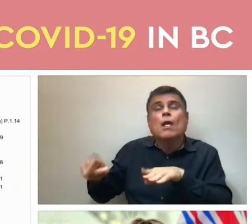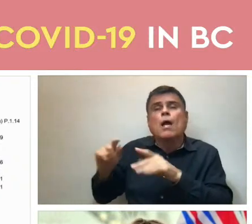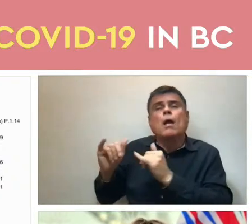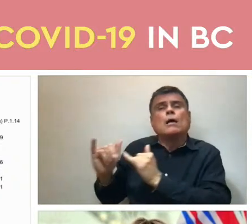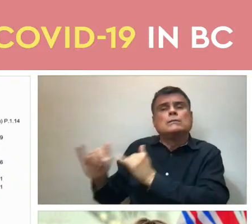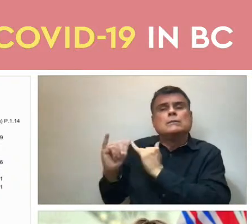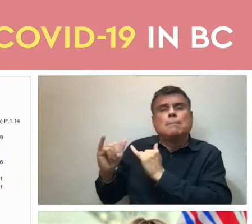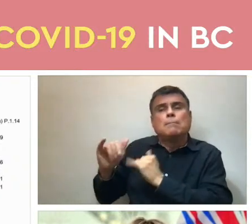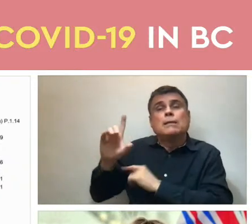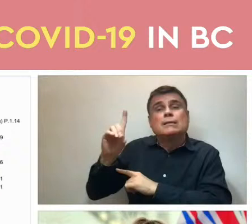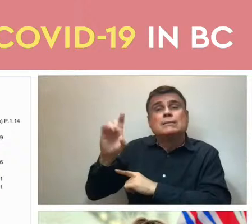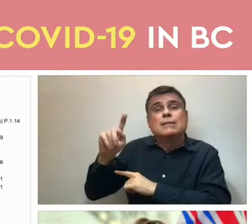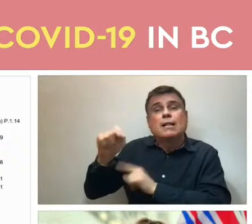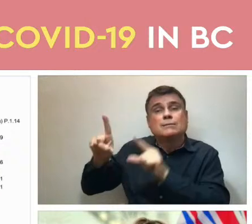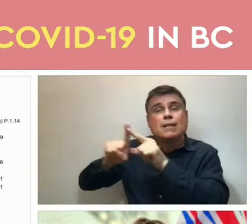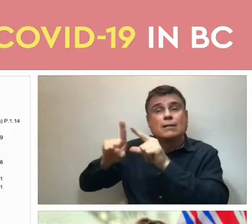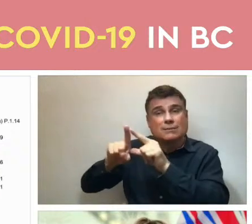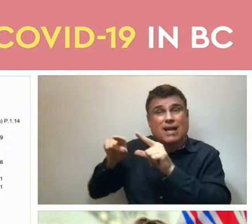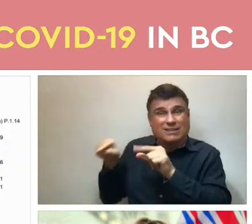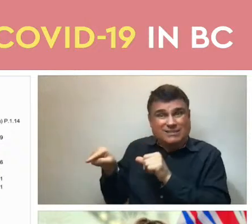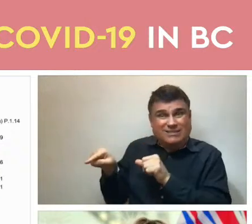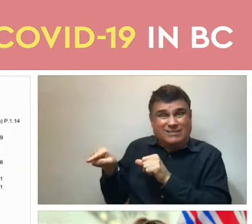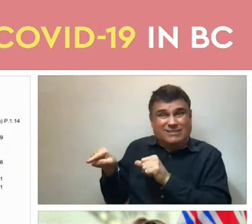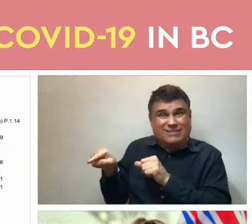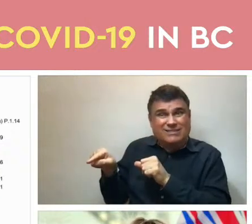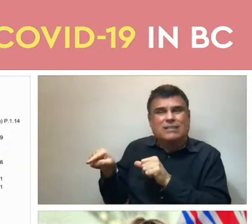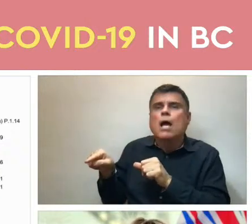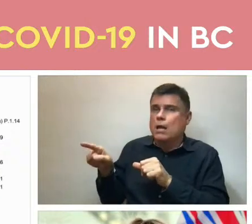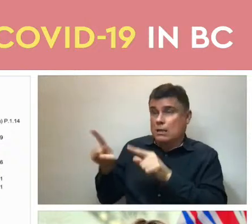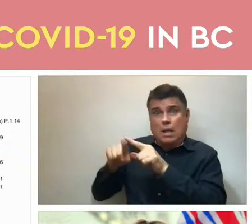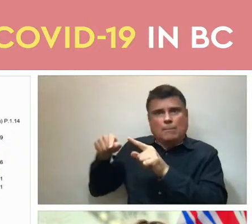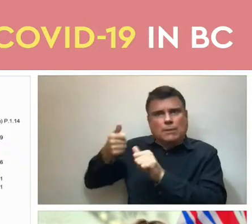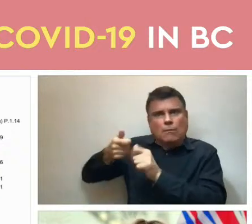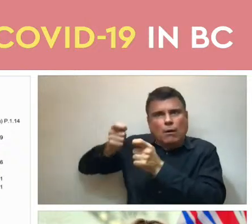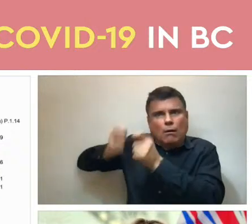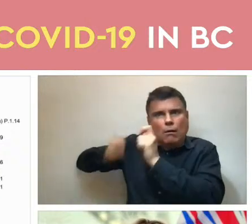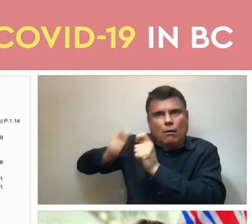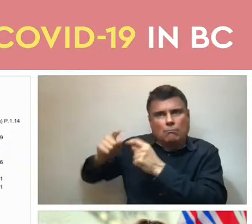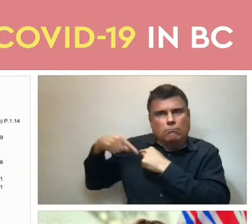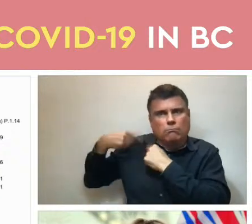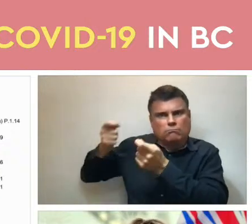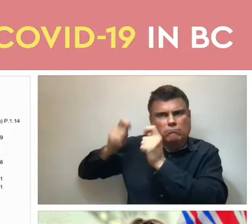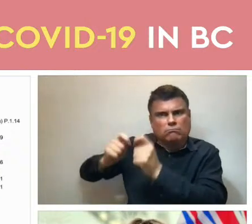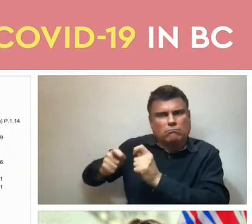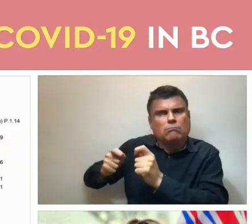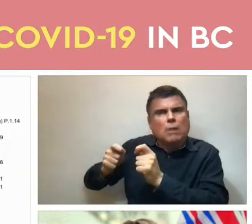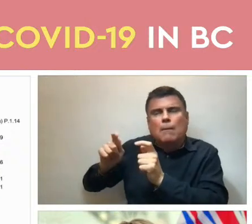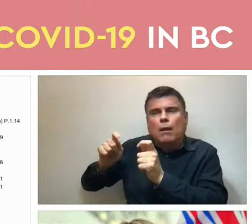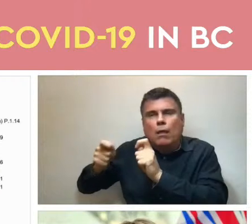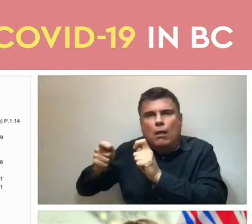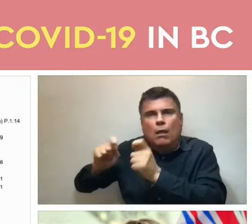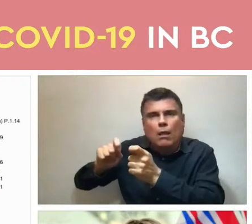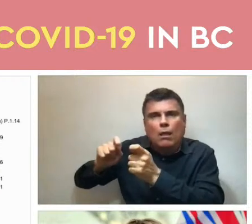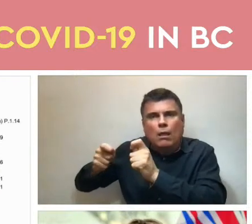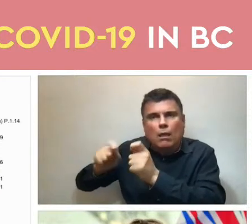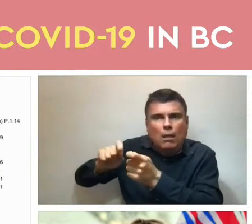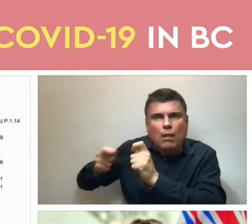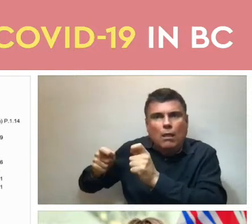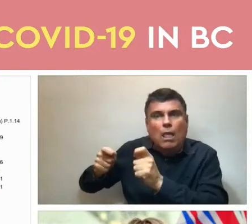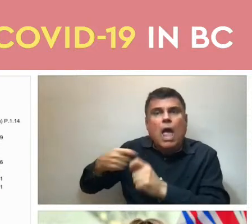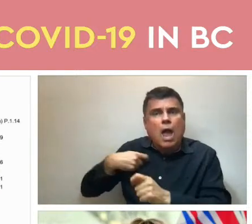down into Delta as it has emerged over time, has mutated slightly, so that there's several